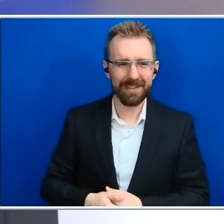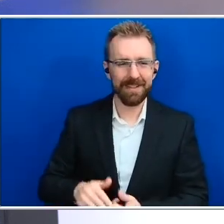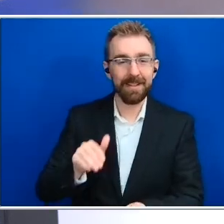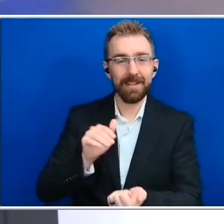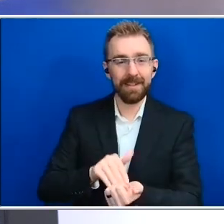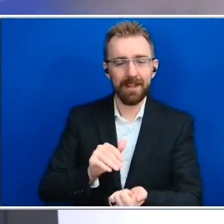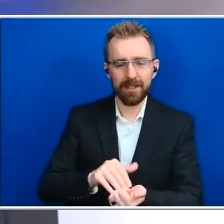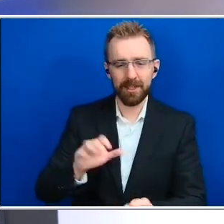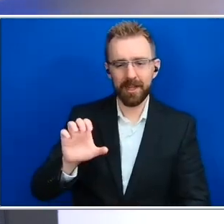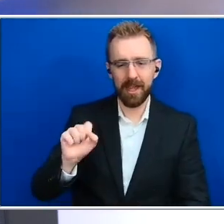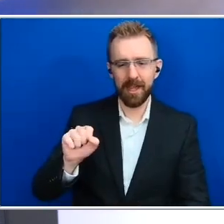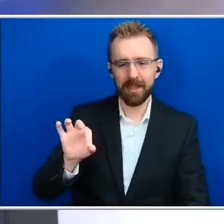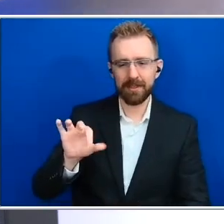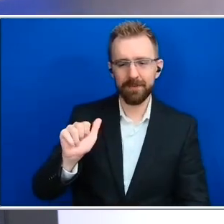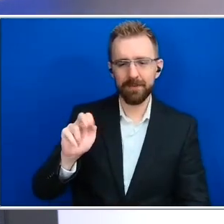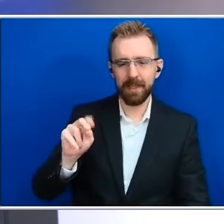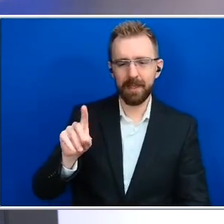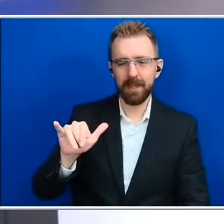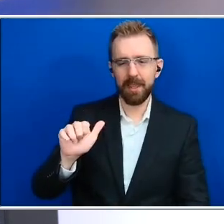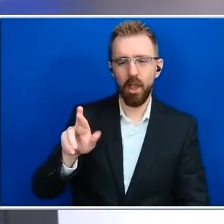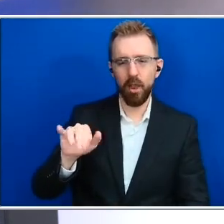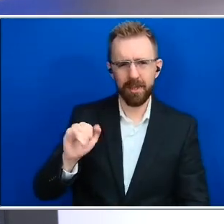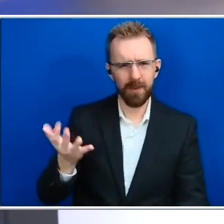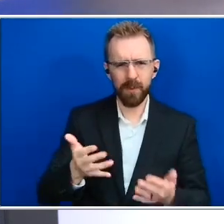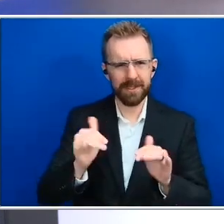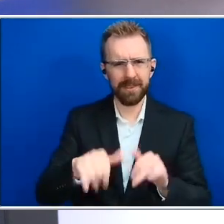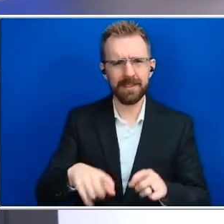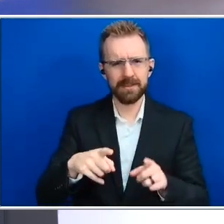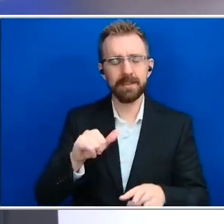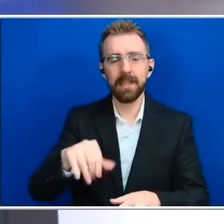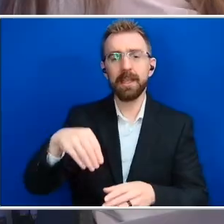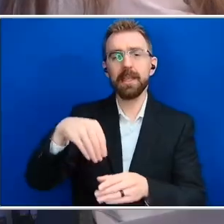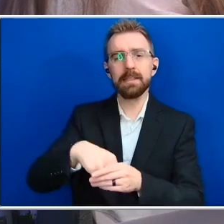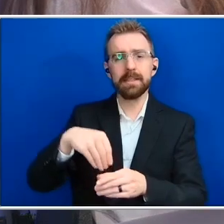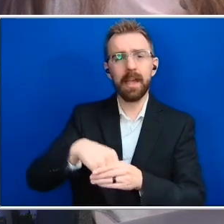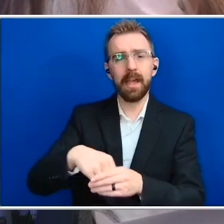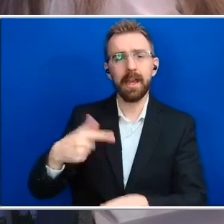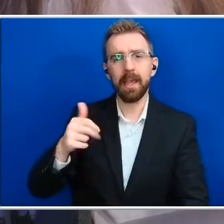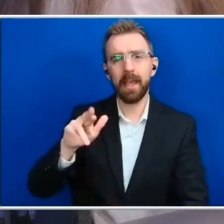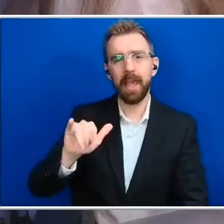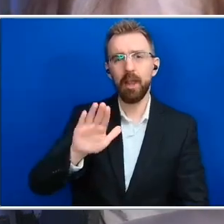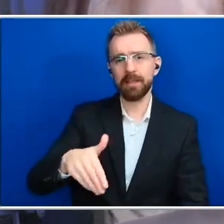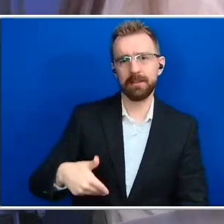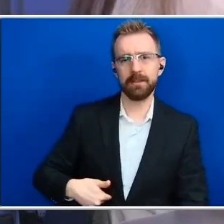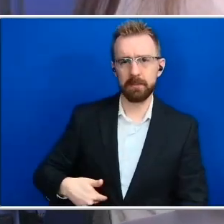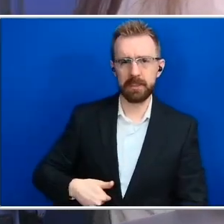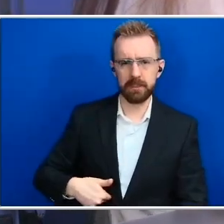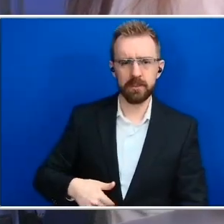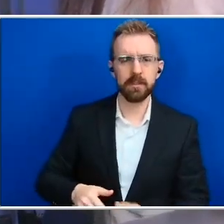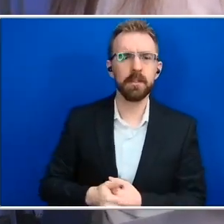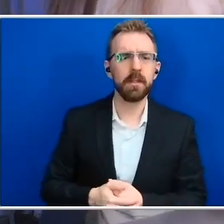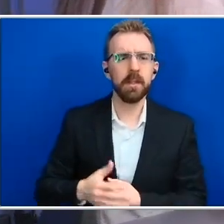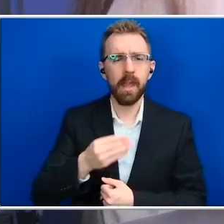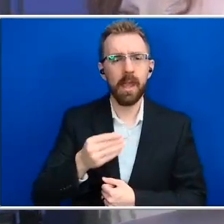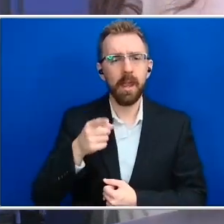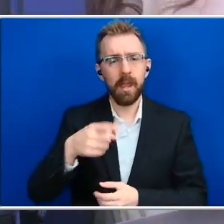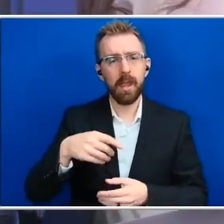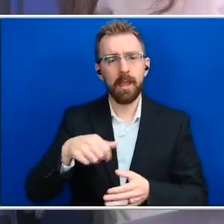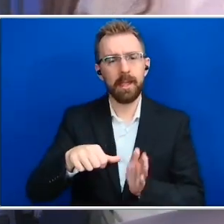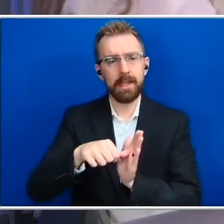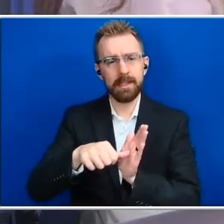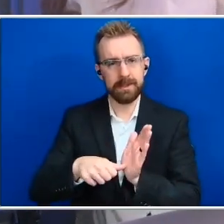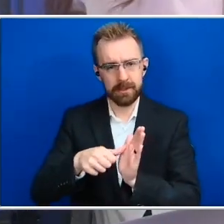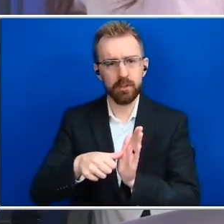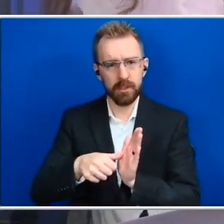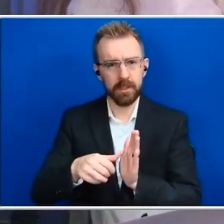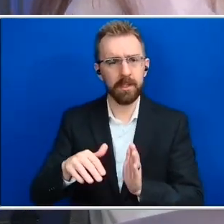this? This is inside of Gary's stomach, and this is the incisura, basically that